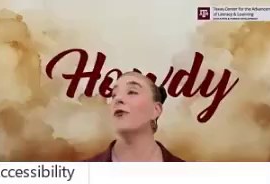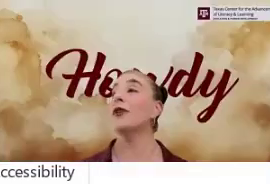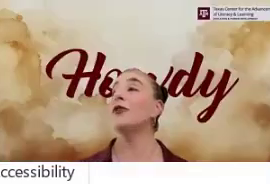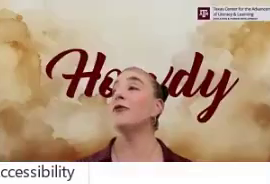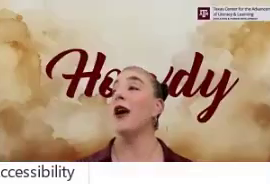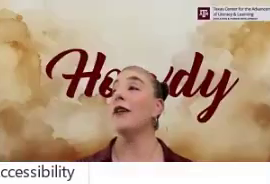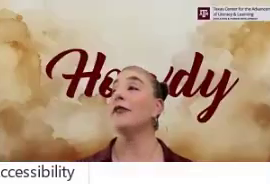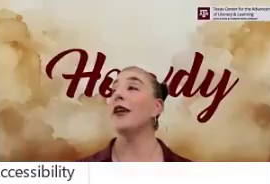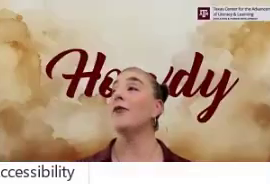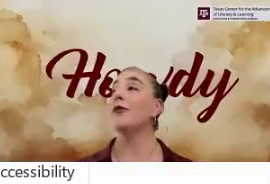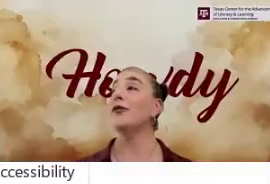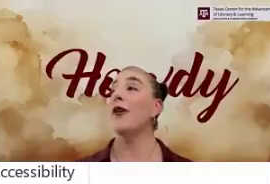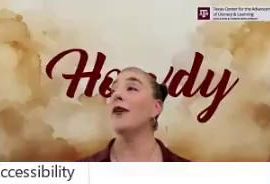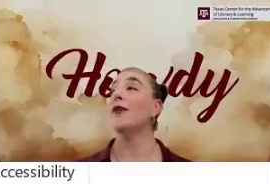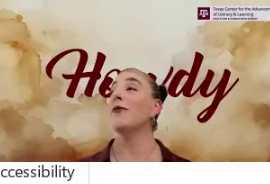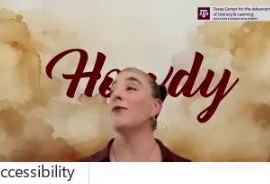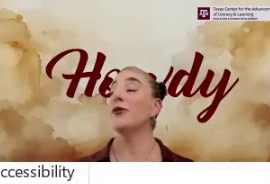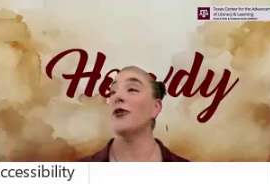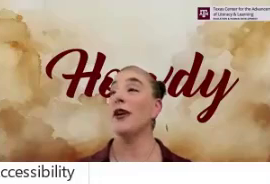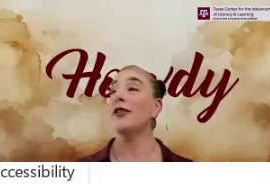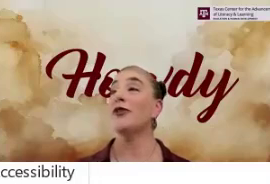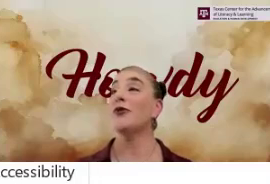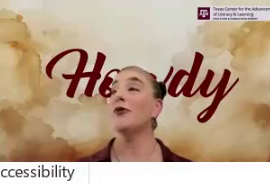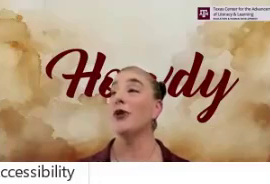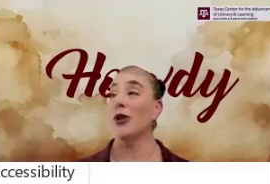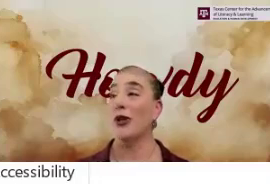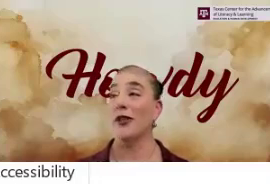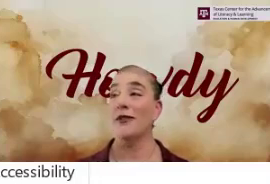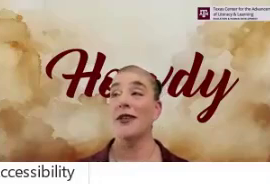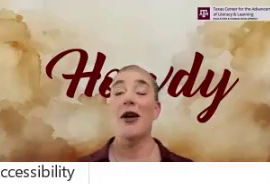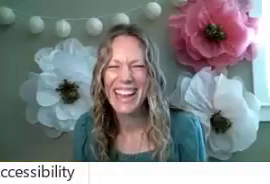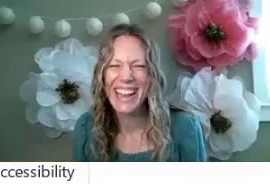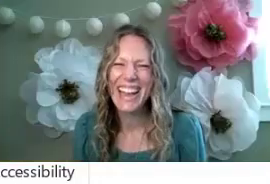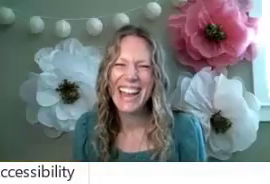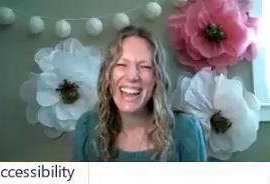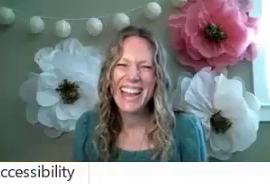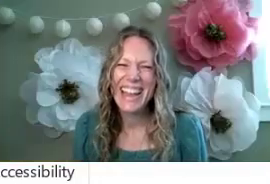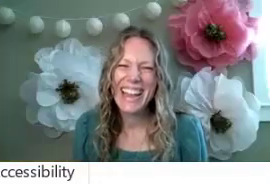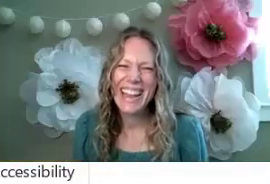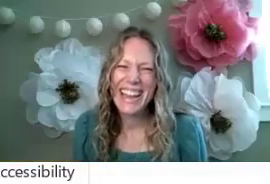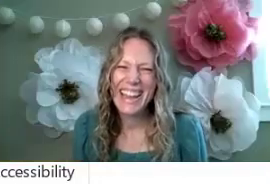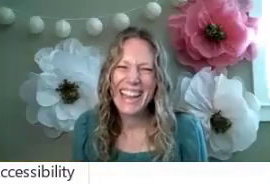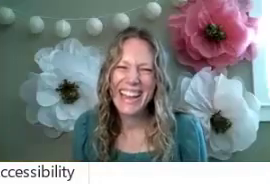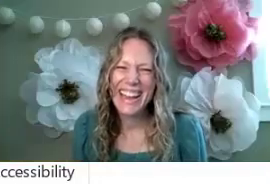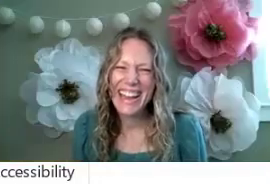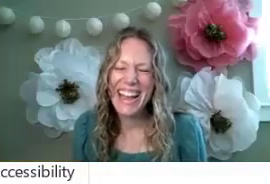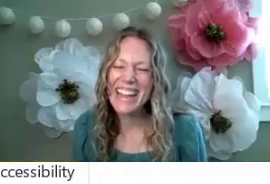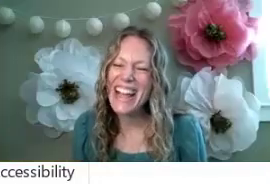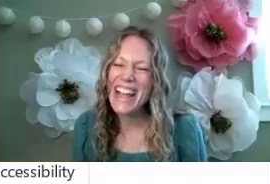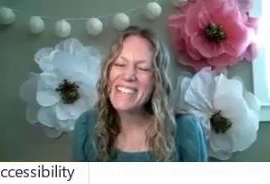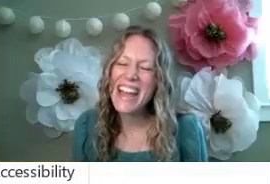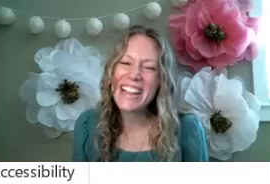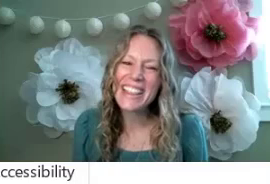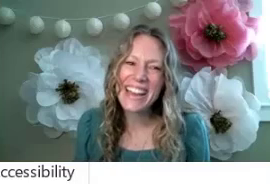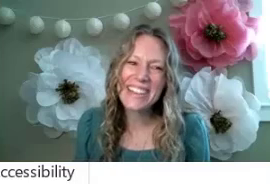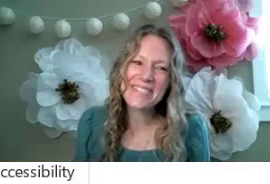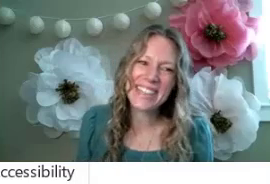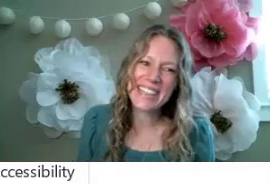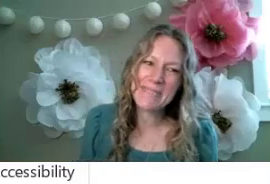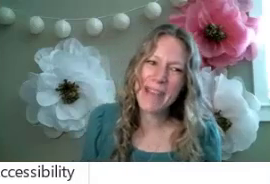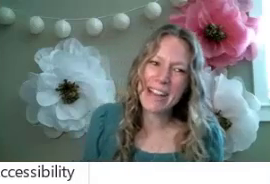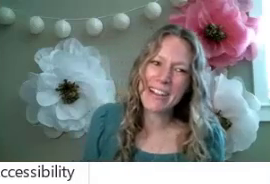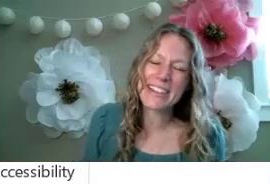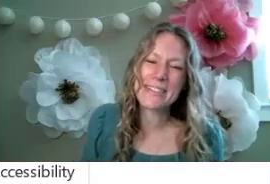this together. We do not say we're sorry when we're trying to learn. We ask questions. because I've had a